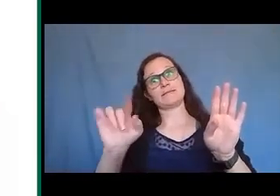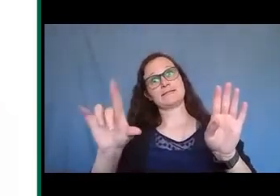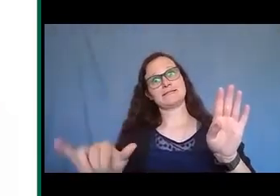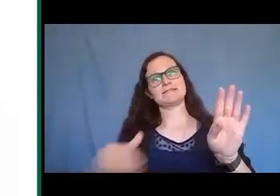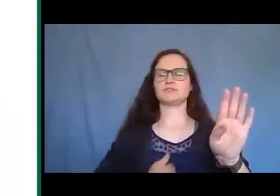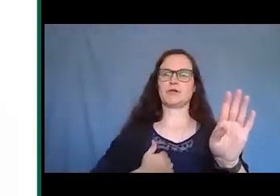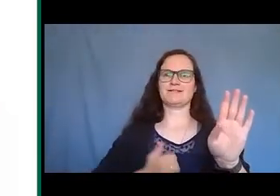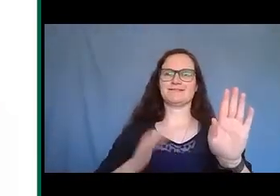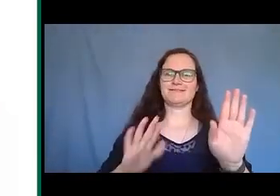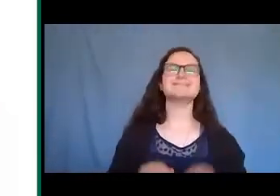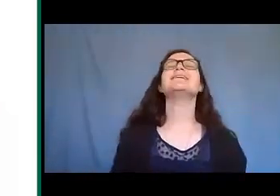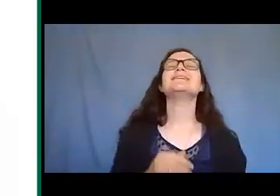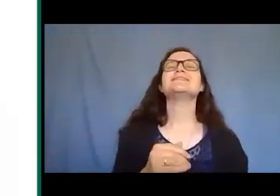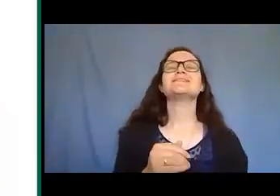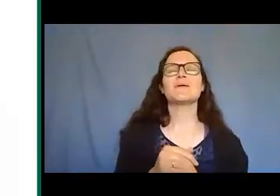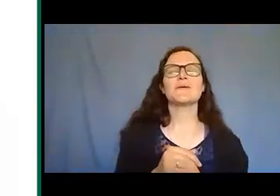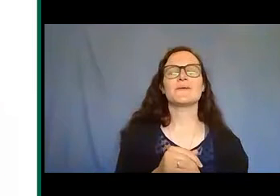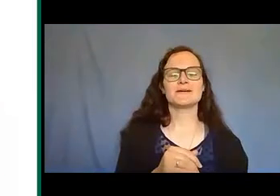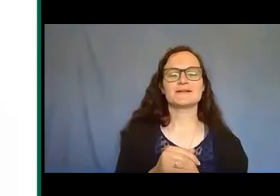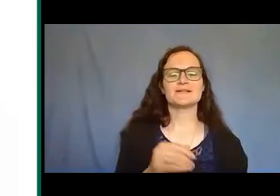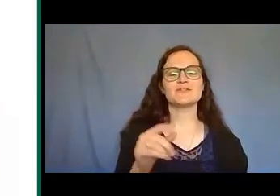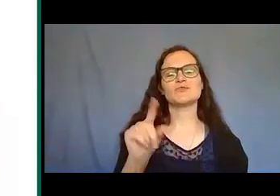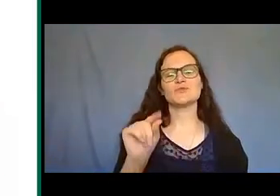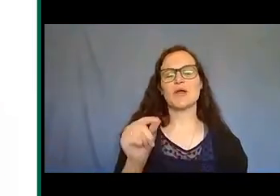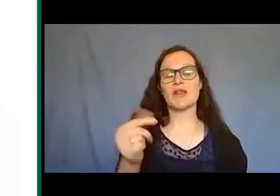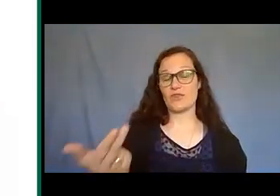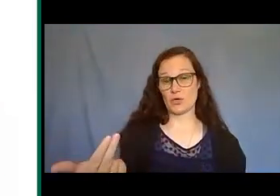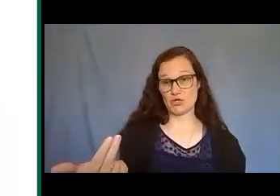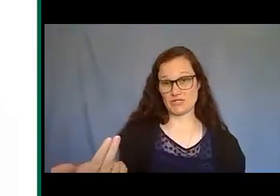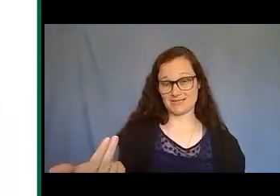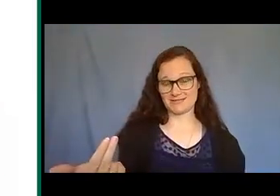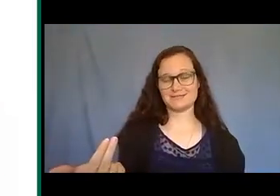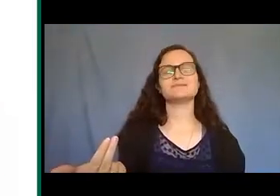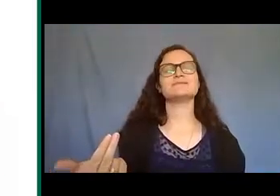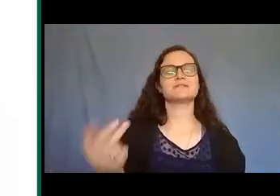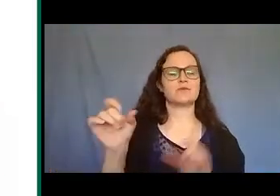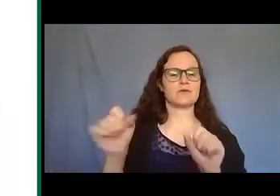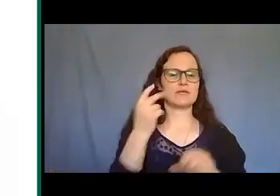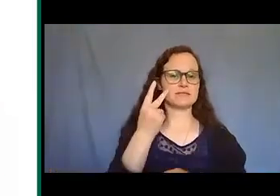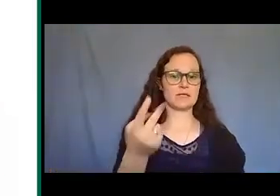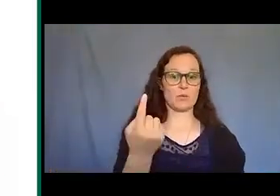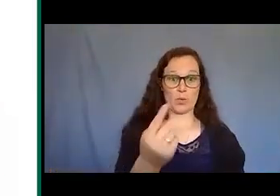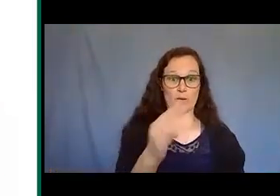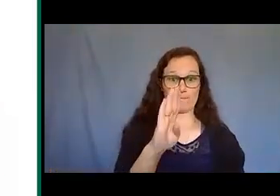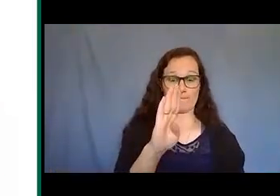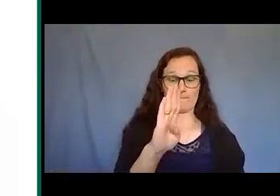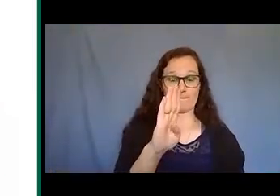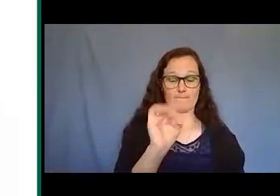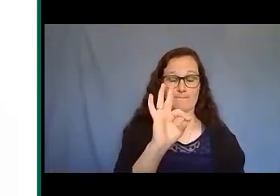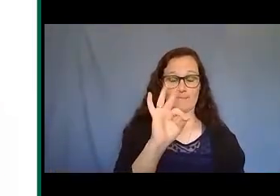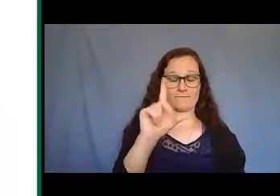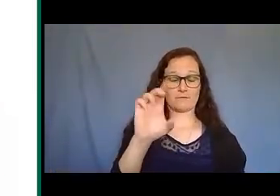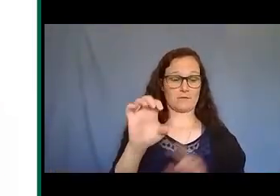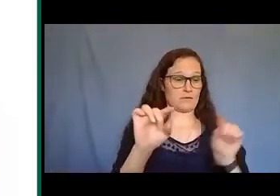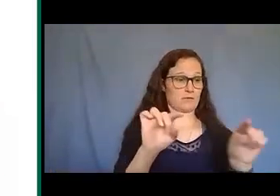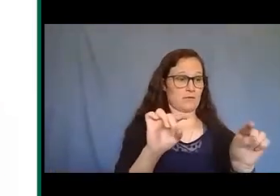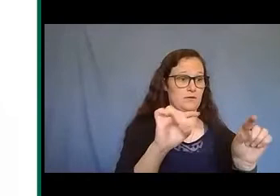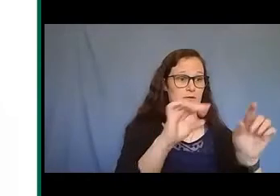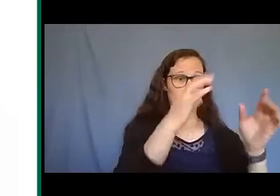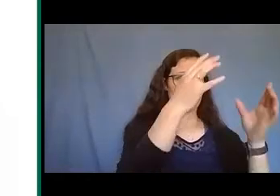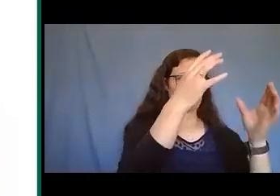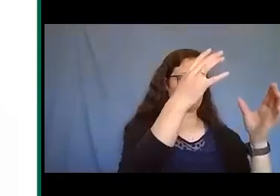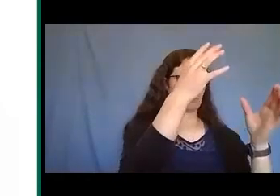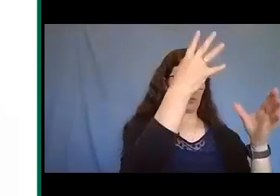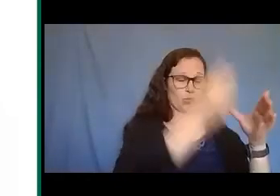November 2013, you can now see that not only the one baffle by the Animas River is gone, but also the one by the irrigation